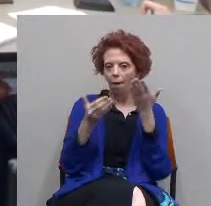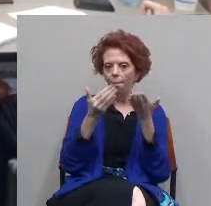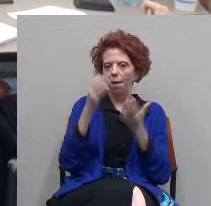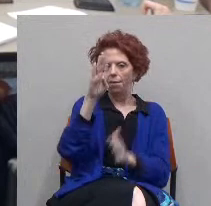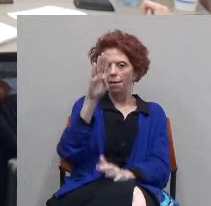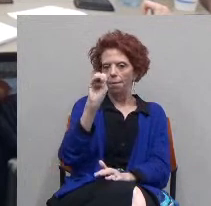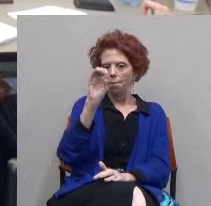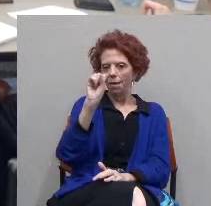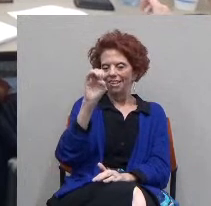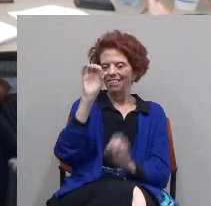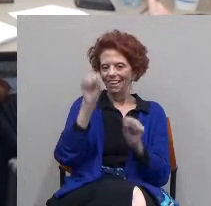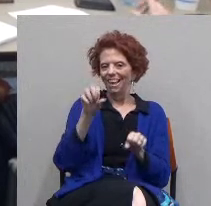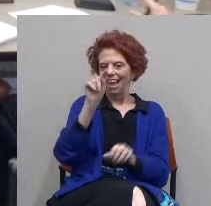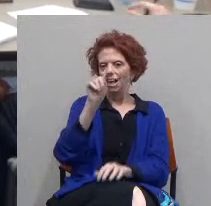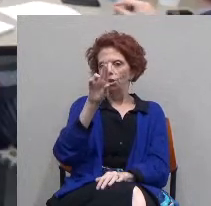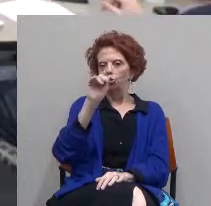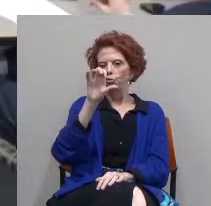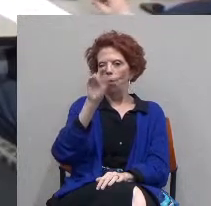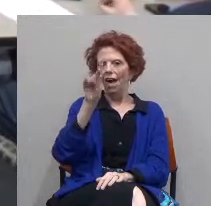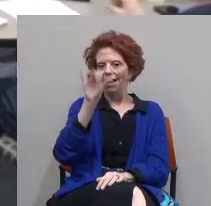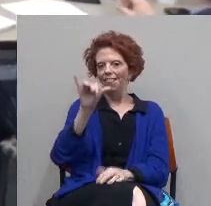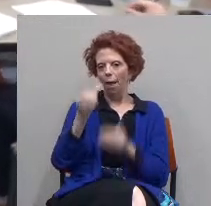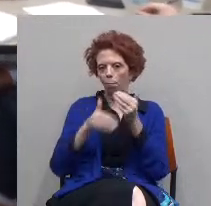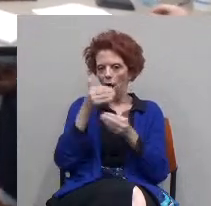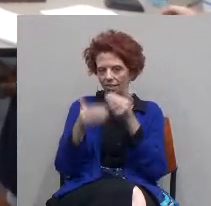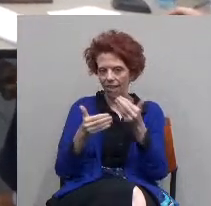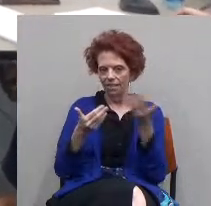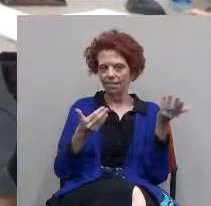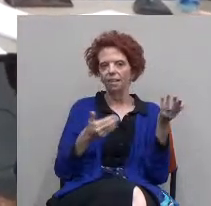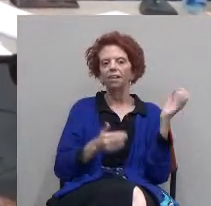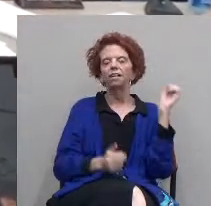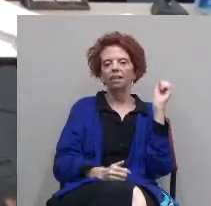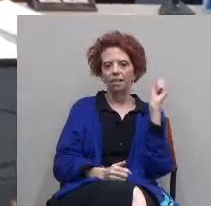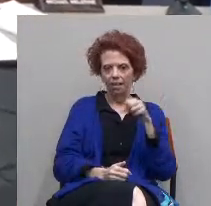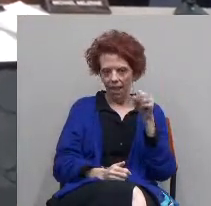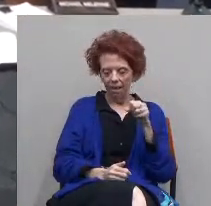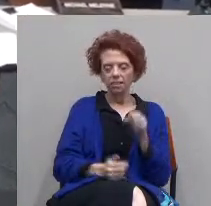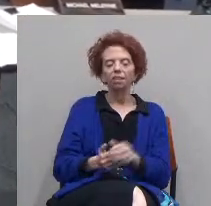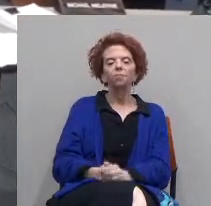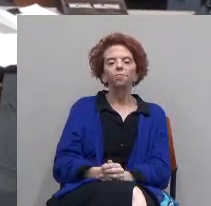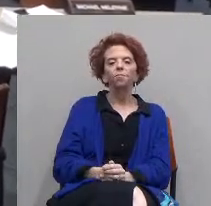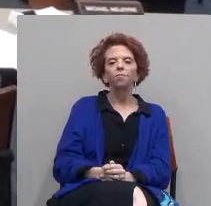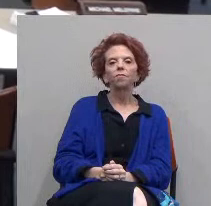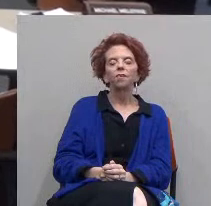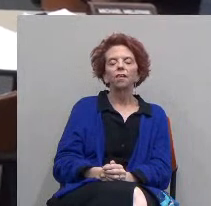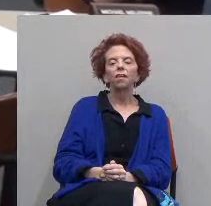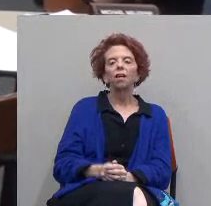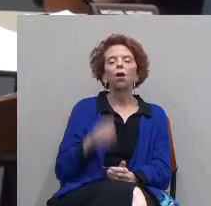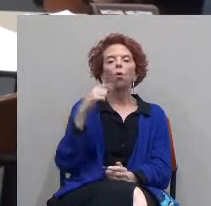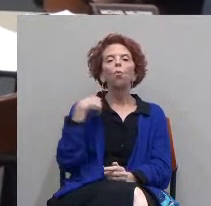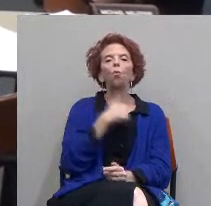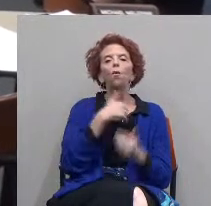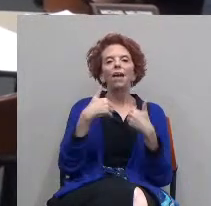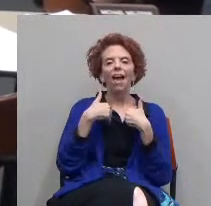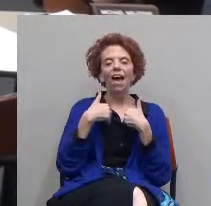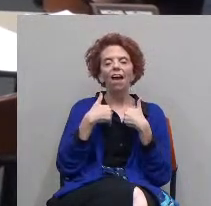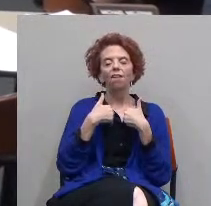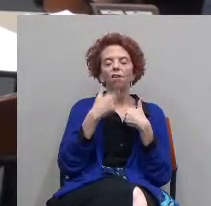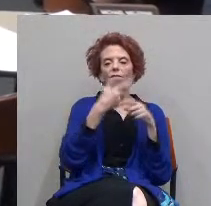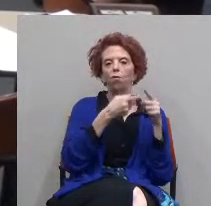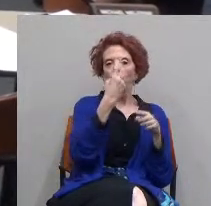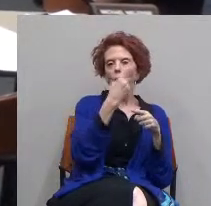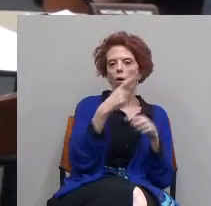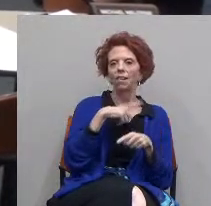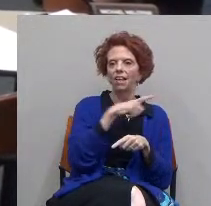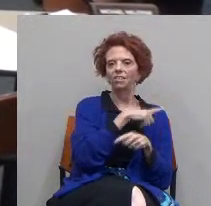sort of track that process? Yeah, so we have, as Dr. Davis talked about, from one legislative session to the